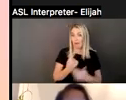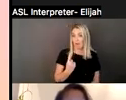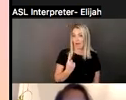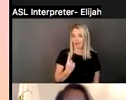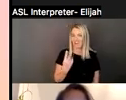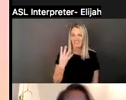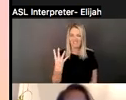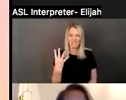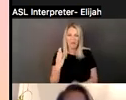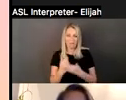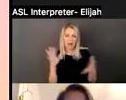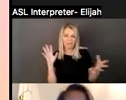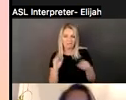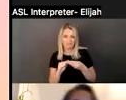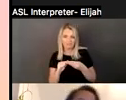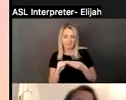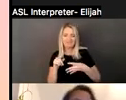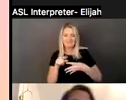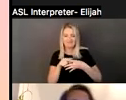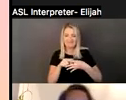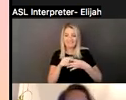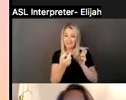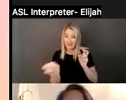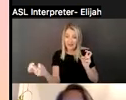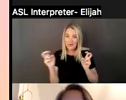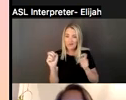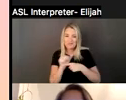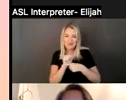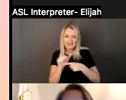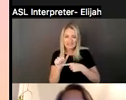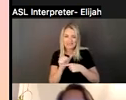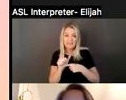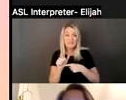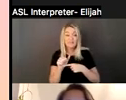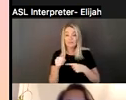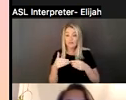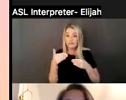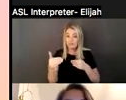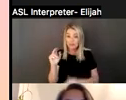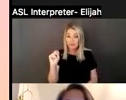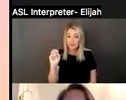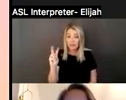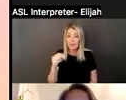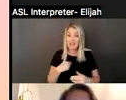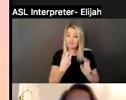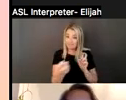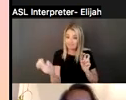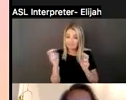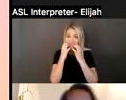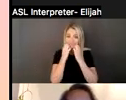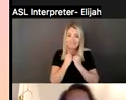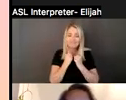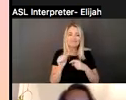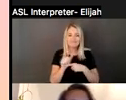series of care circles and practice spaces. So next up, we have in November, a care circle and practice space focused